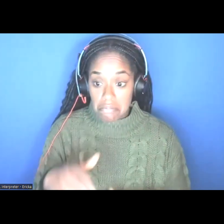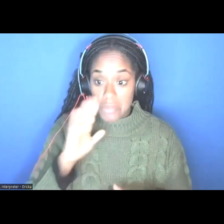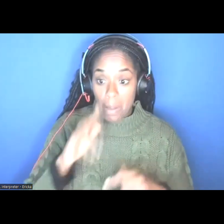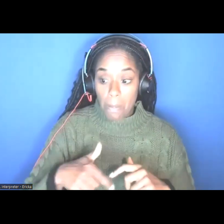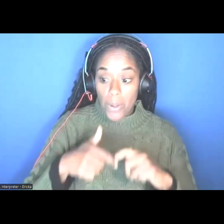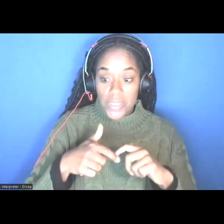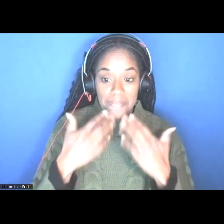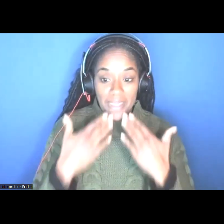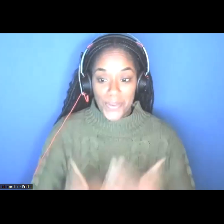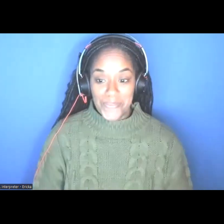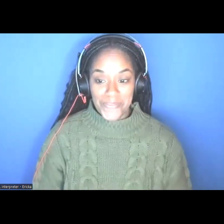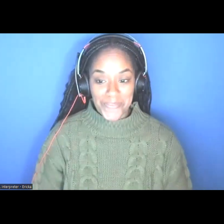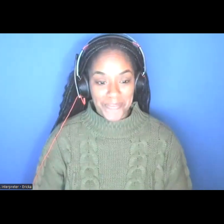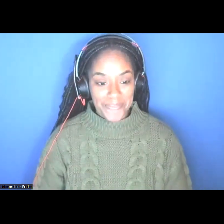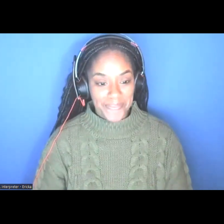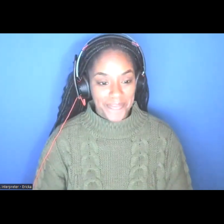Thank you.